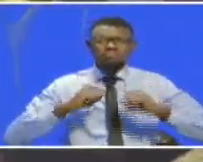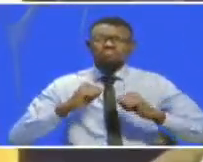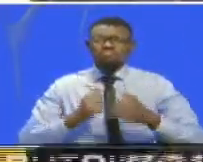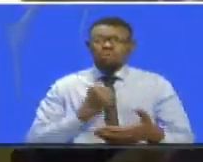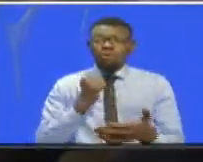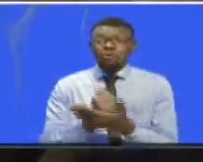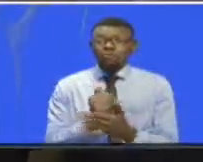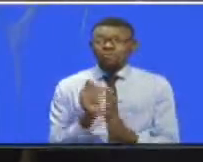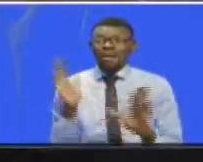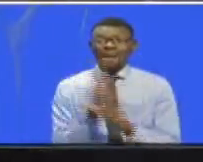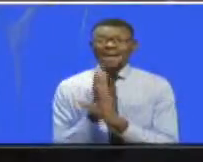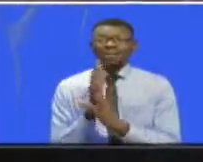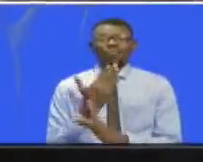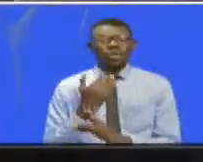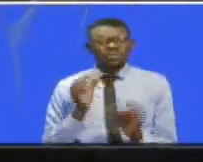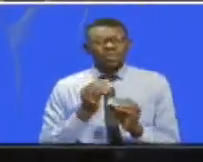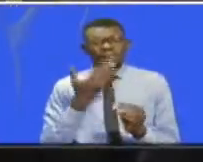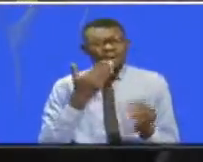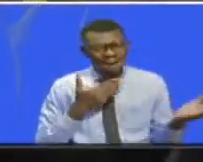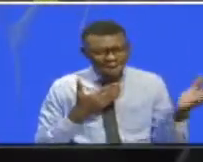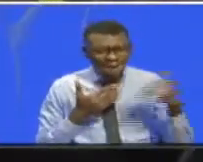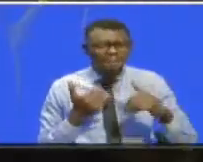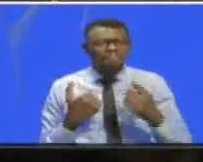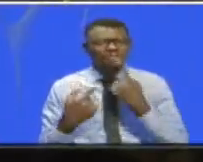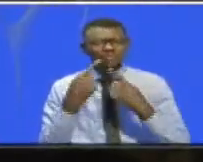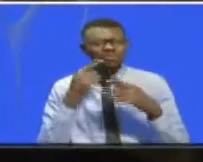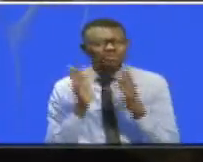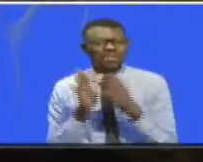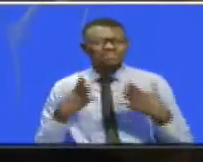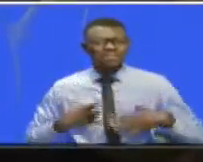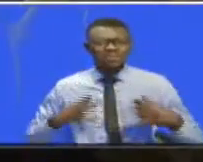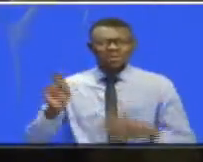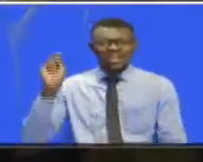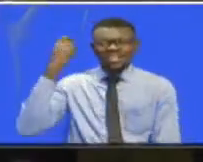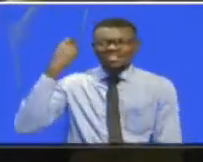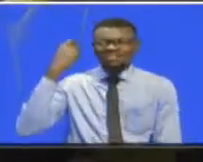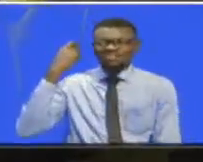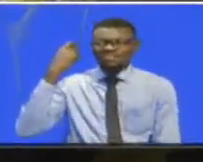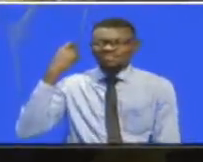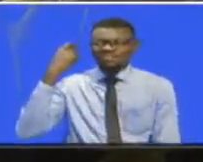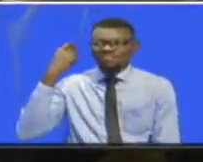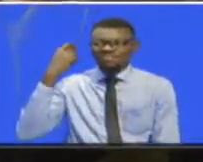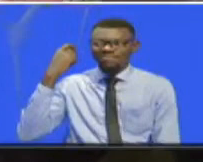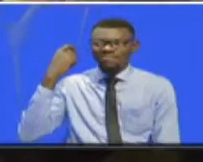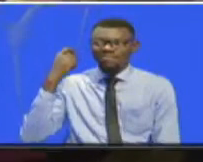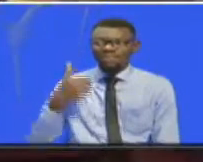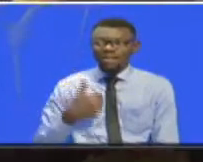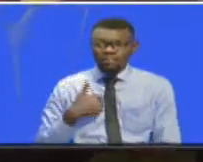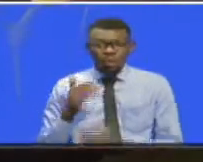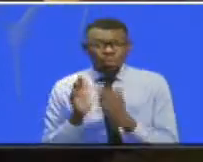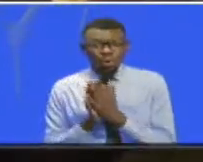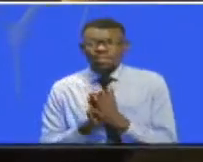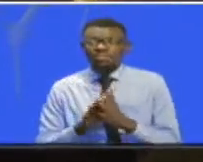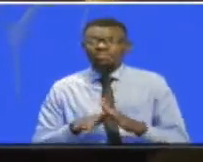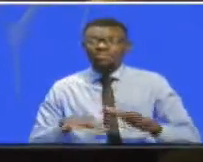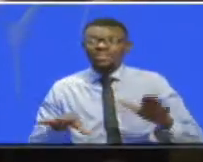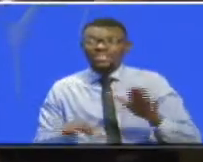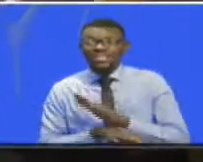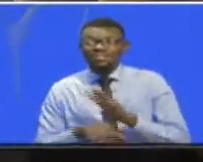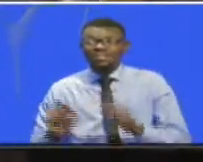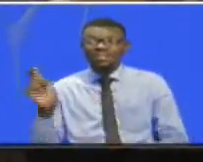Nairobi. Let them come and talk to the people of Kenya. Ile safari tumetoka na Deputy President